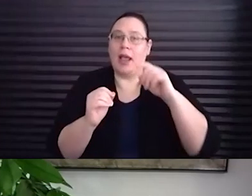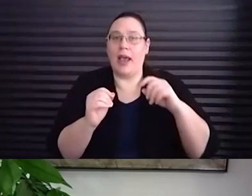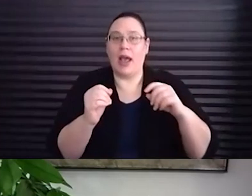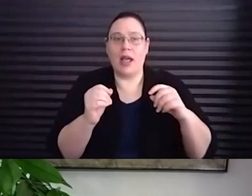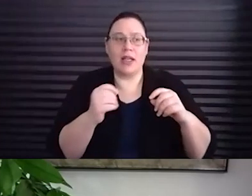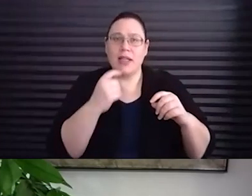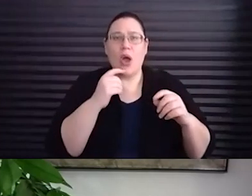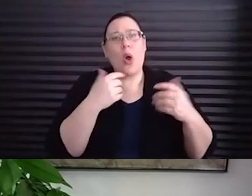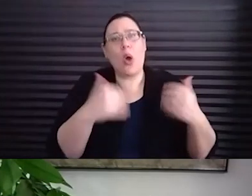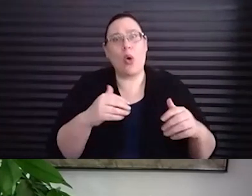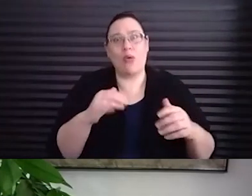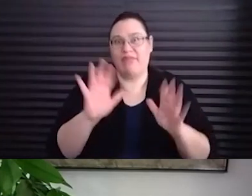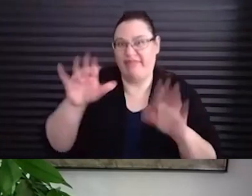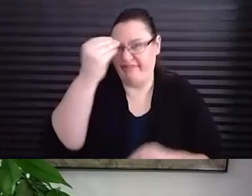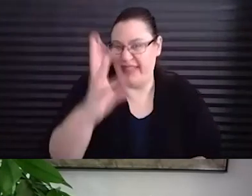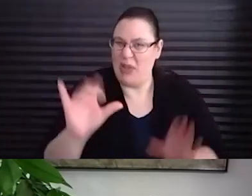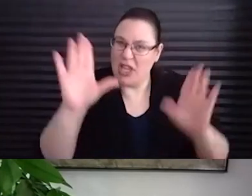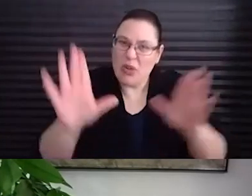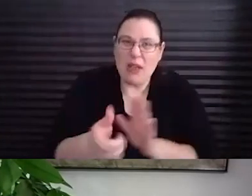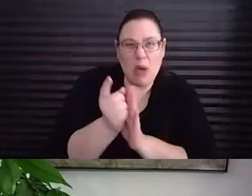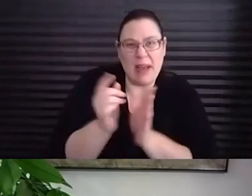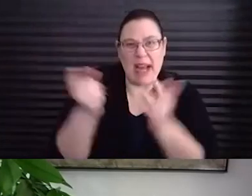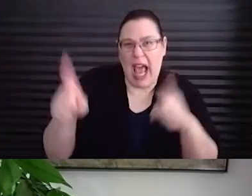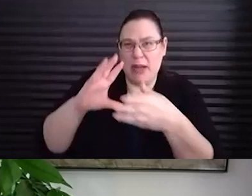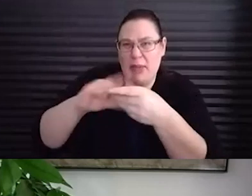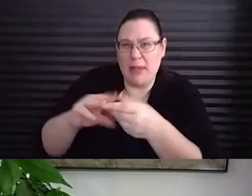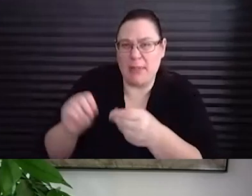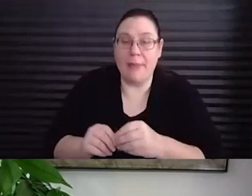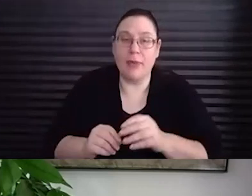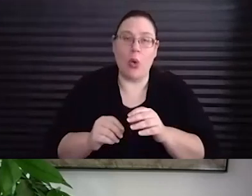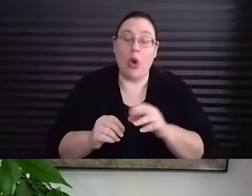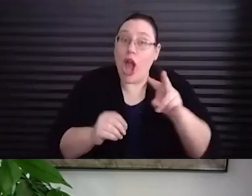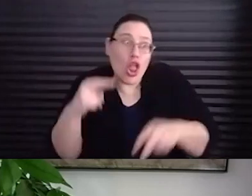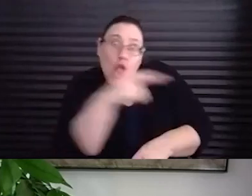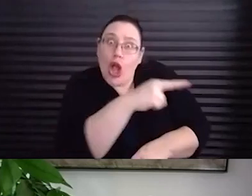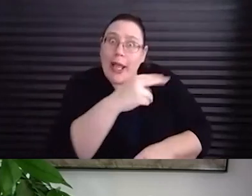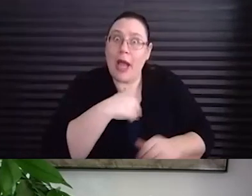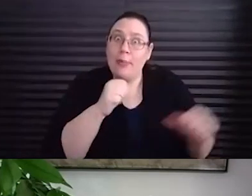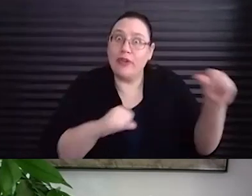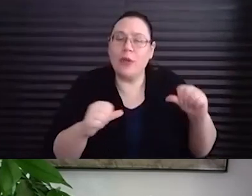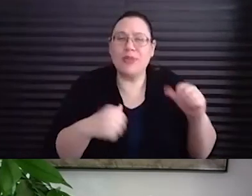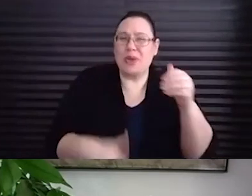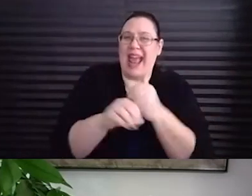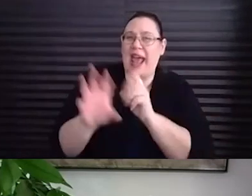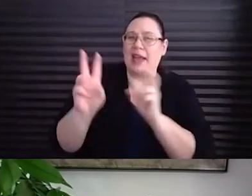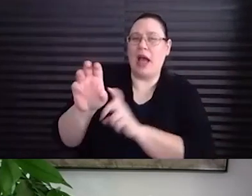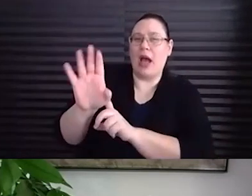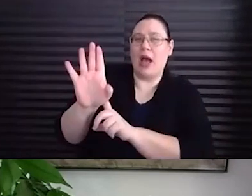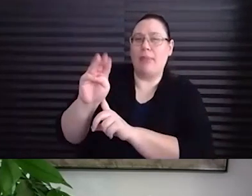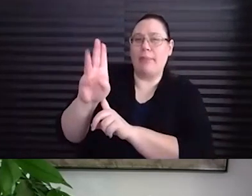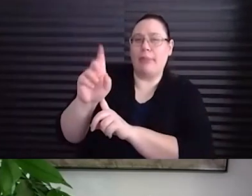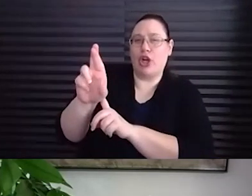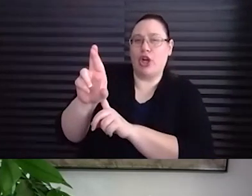great moment when I did XYZ, or check out my performance. You know, you can add those bumpers onto content that you've already